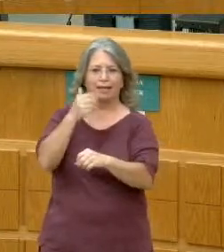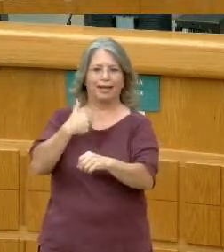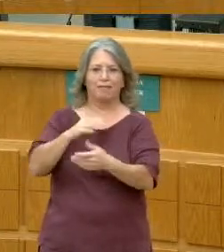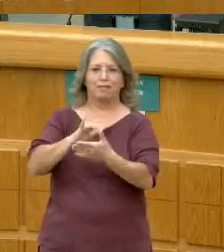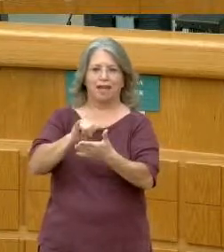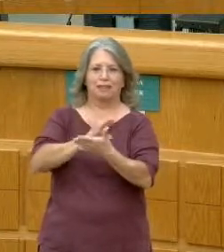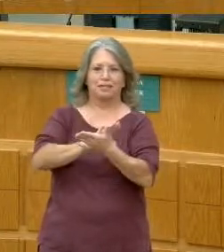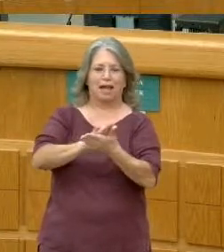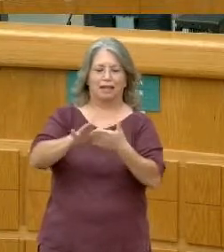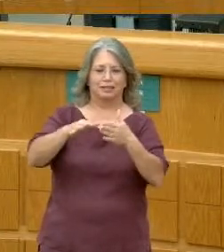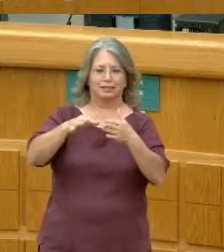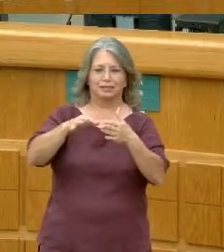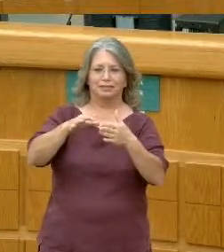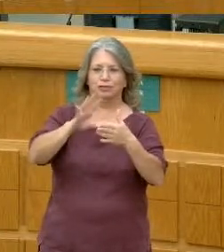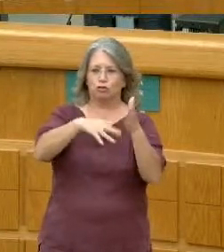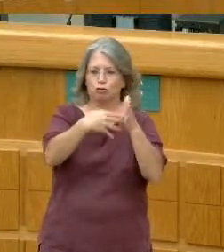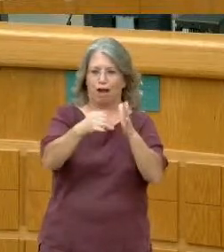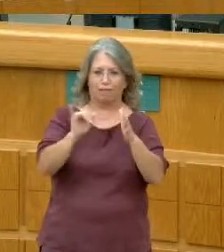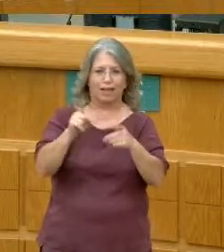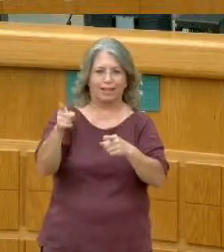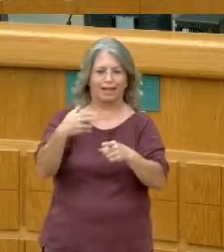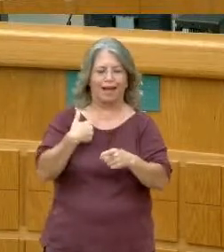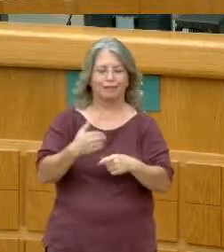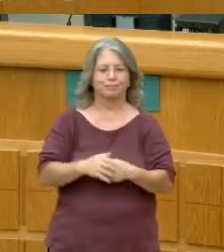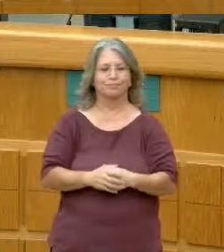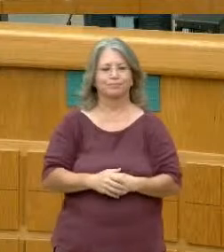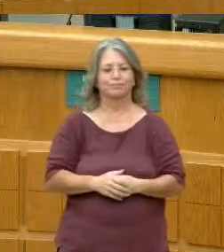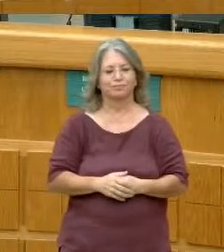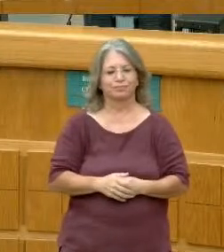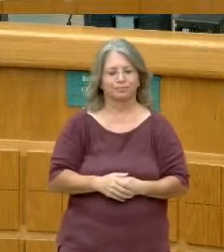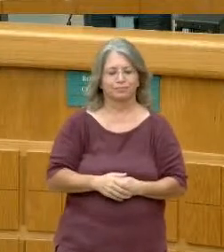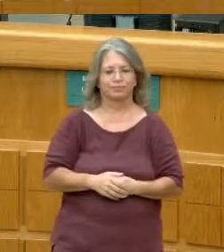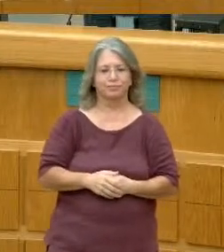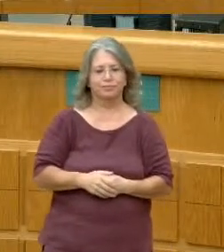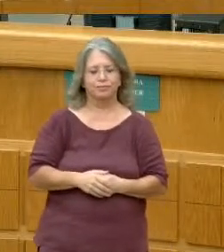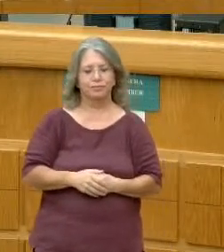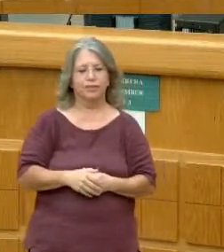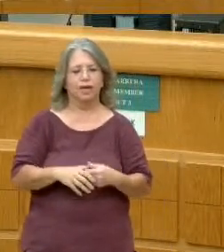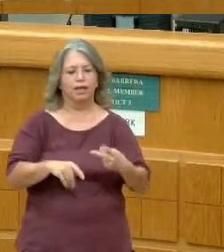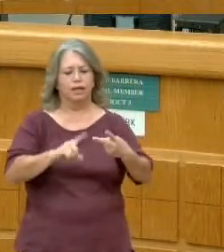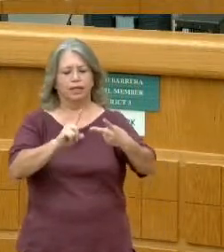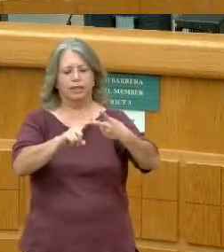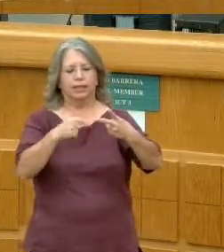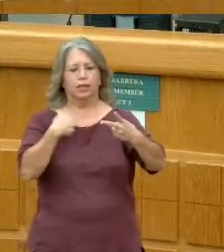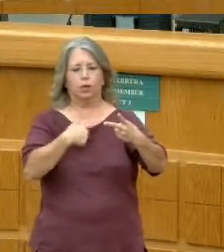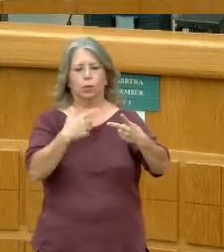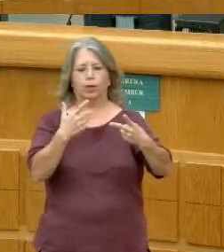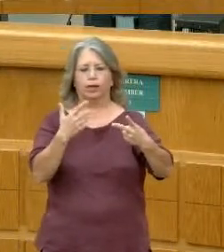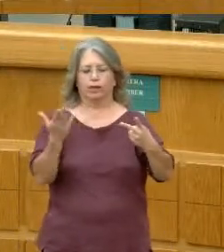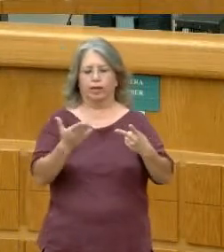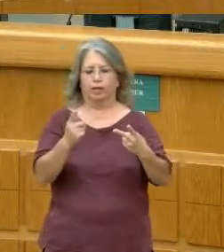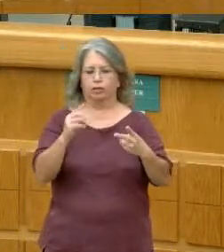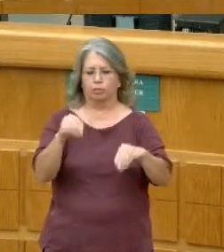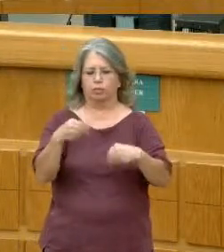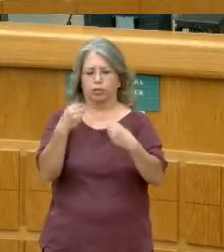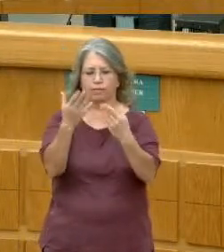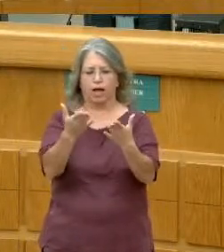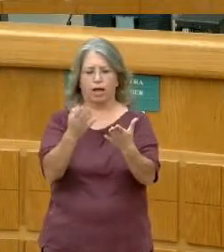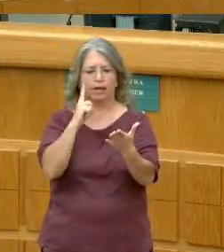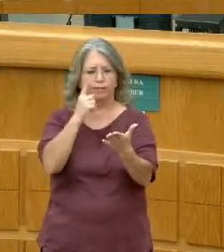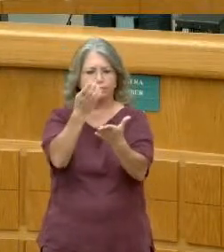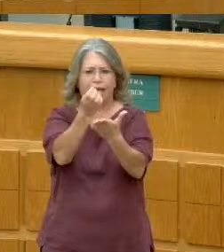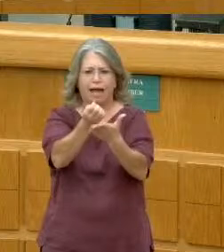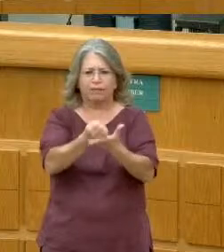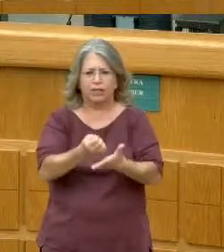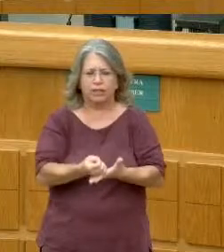there. And we want to enable evidence-based decision making. You need to make decisions for a